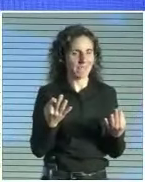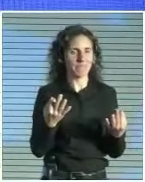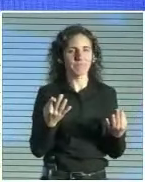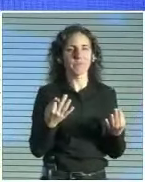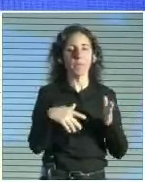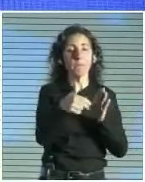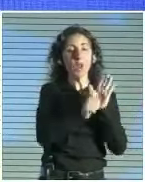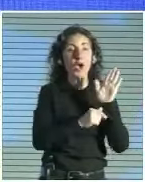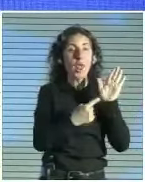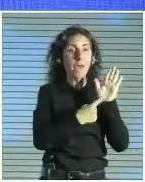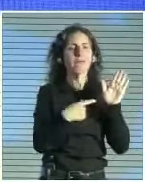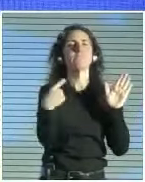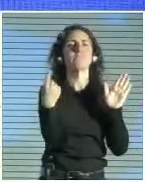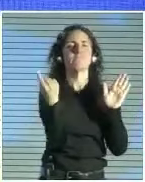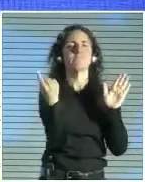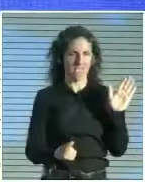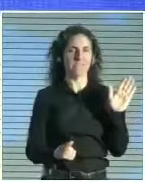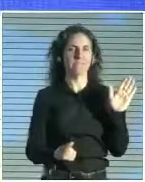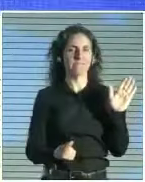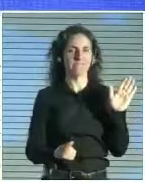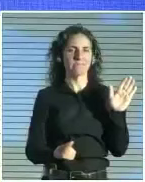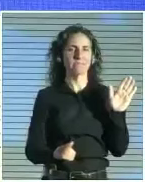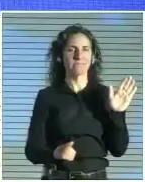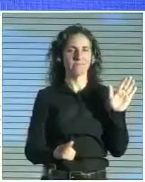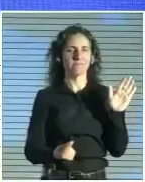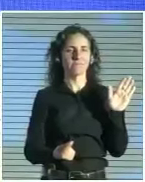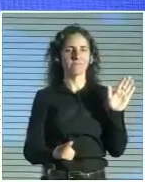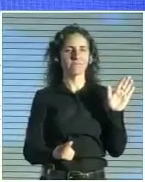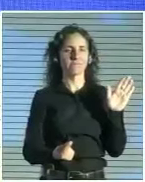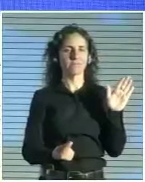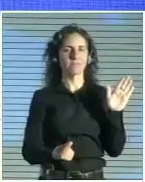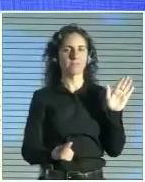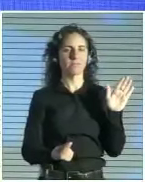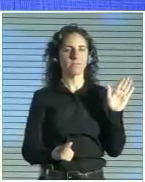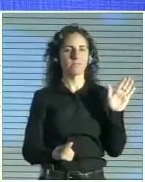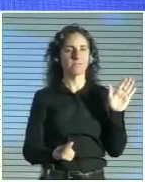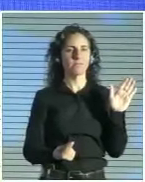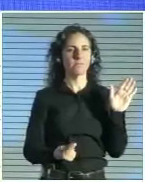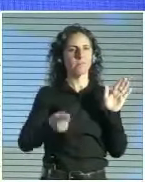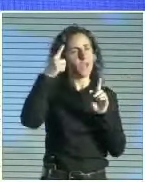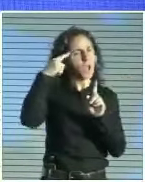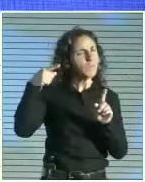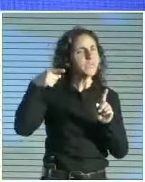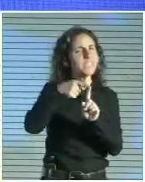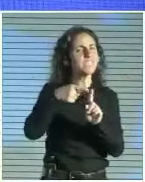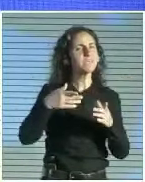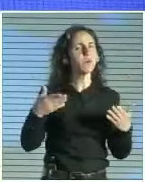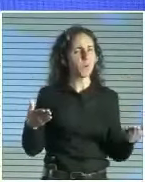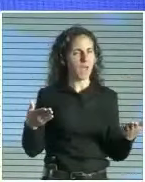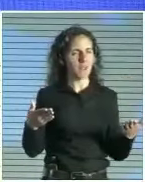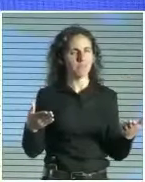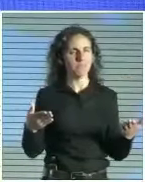webinars, a talks, some way that we get the key facts